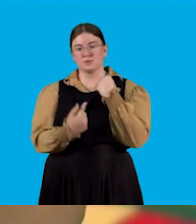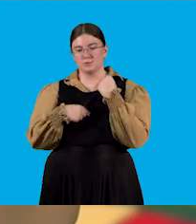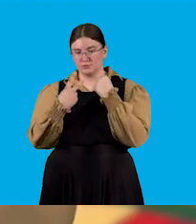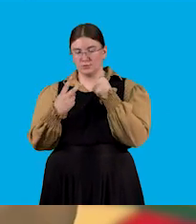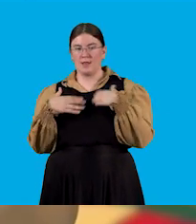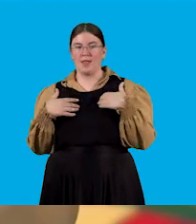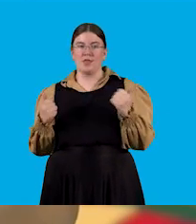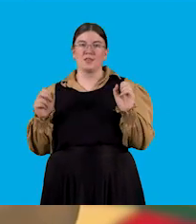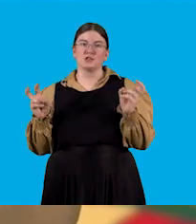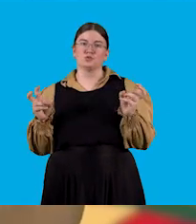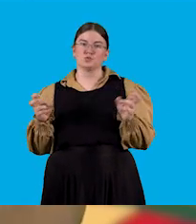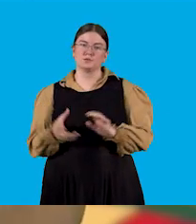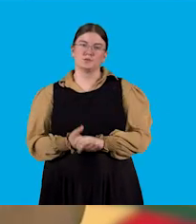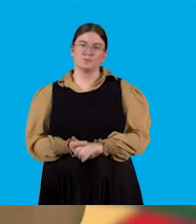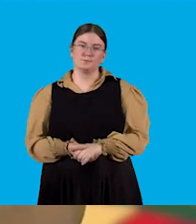issues.